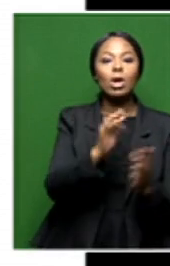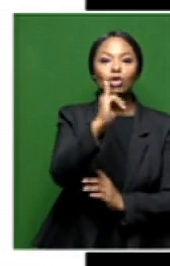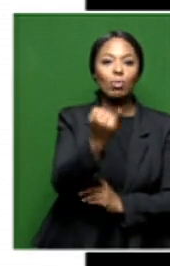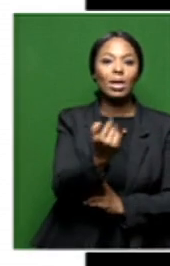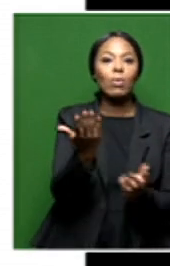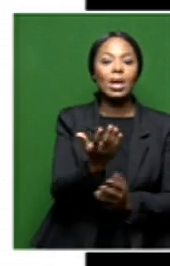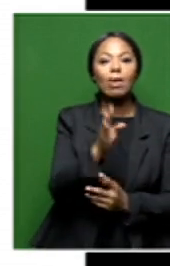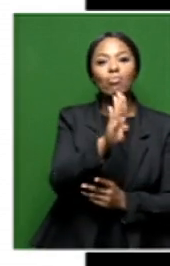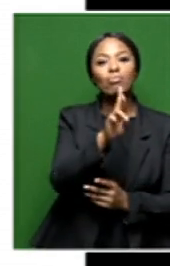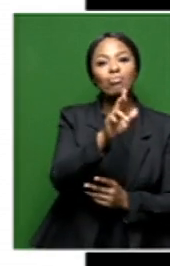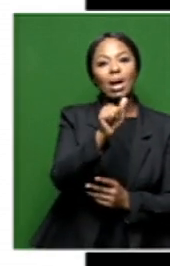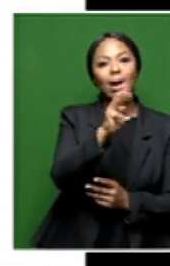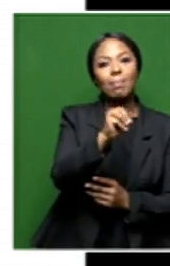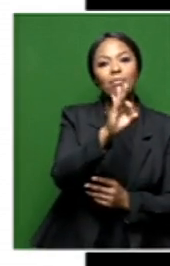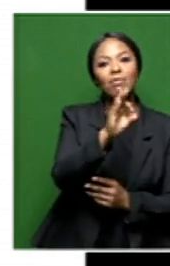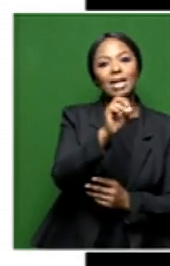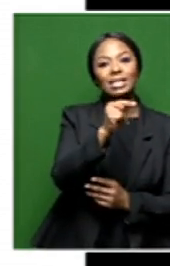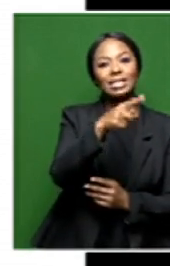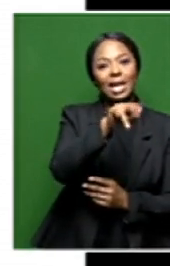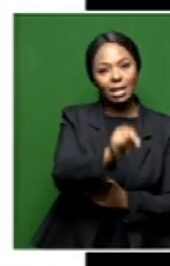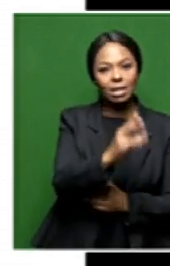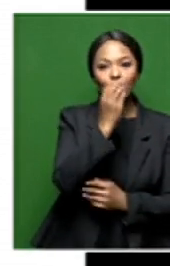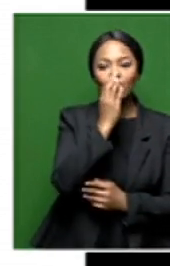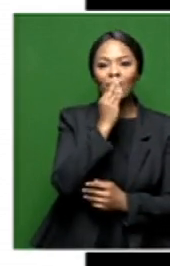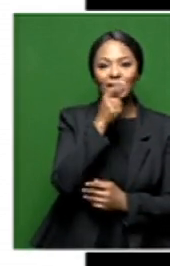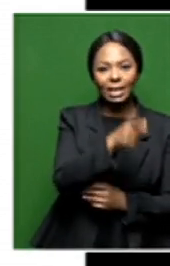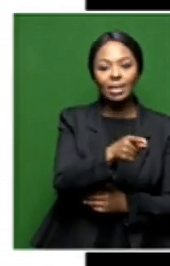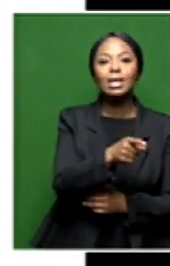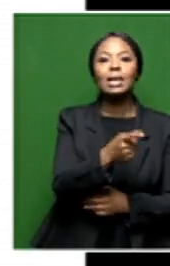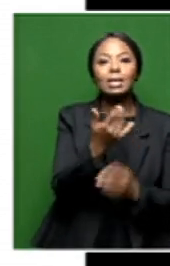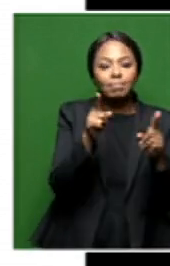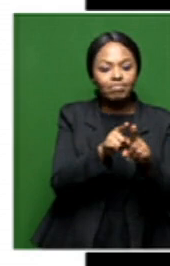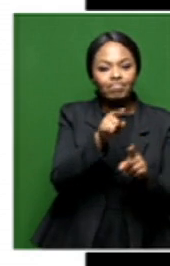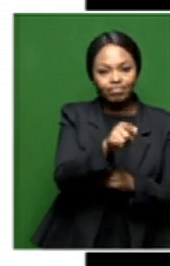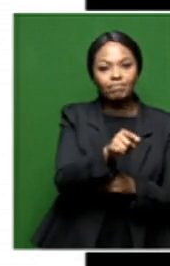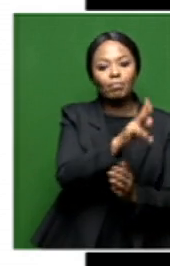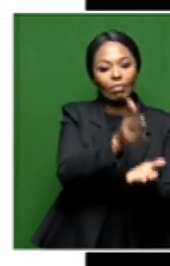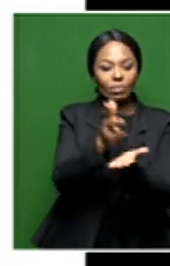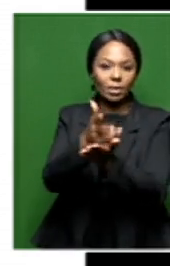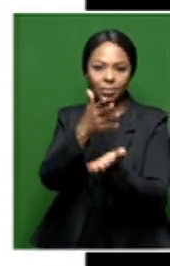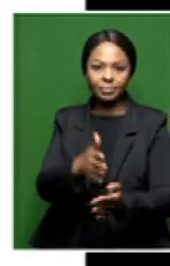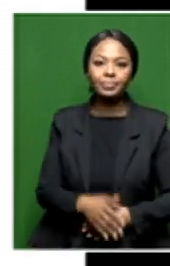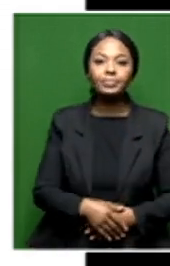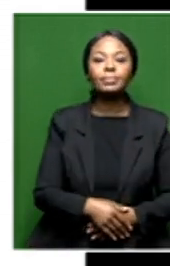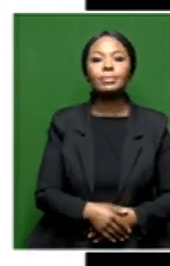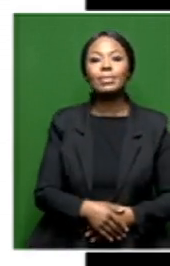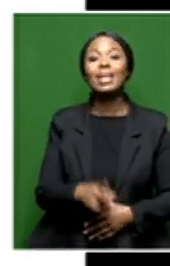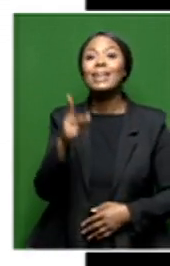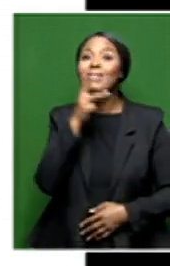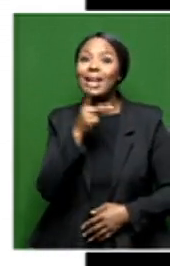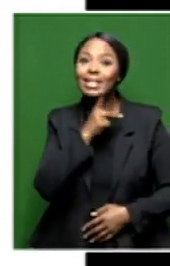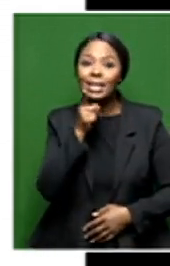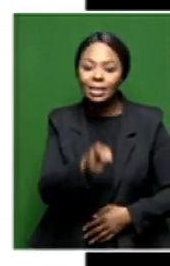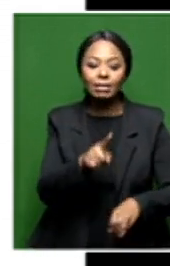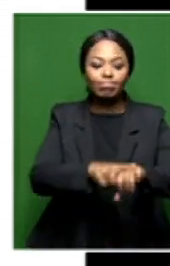they will be provided transport to and from the cathedral itself. And then on Friday, of course, at 9